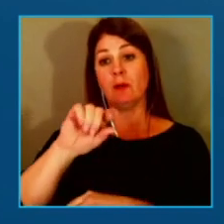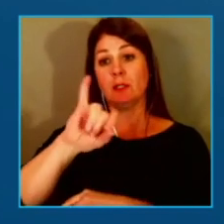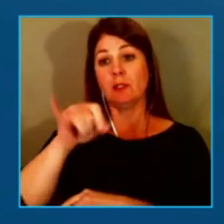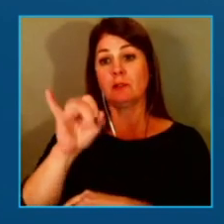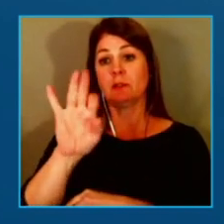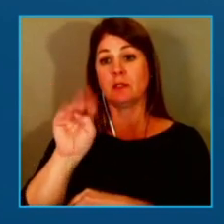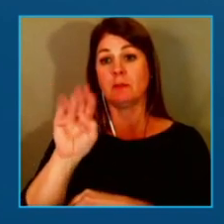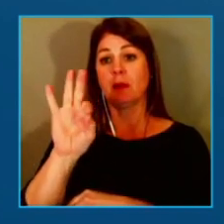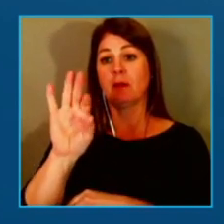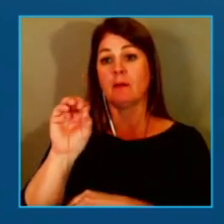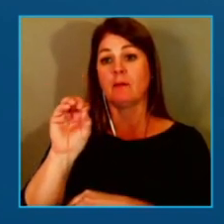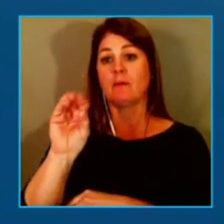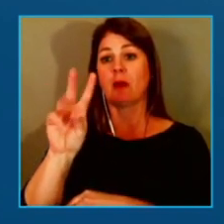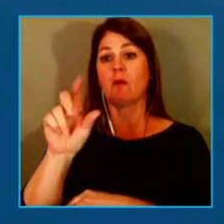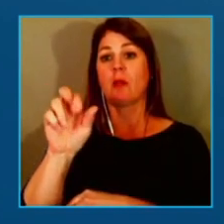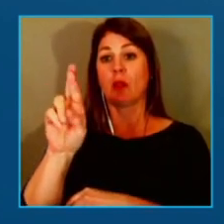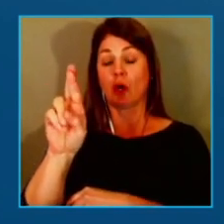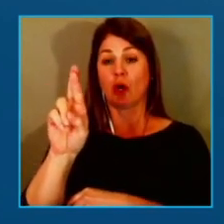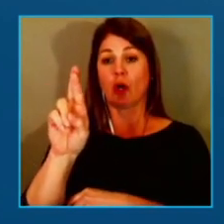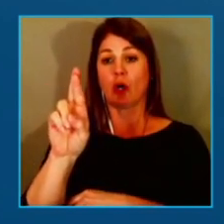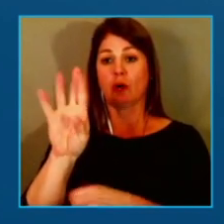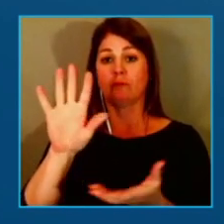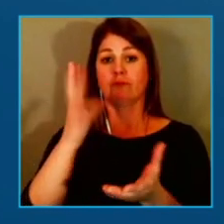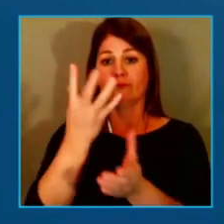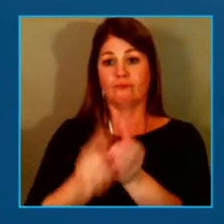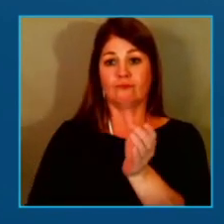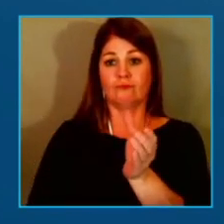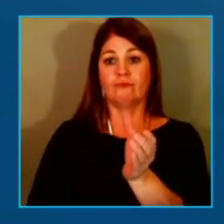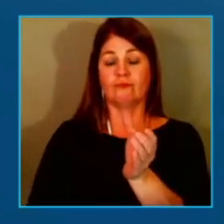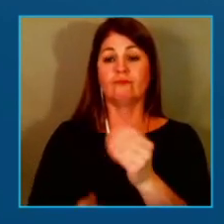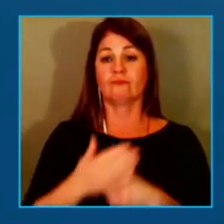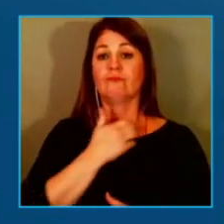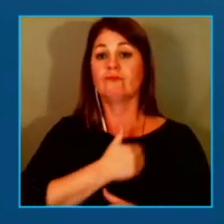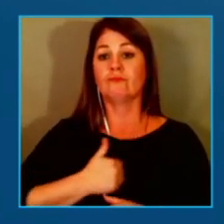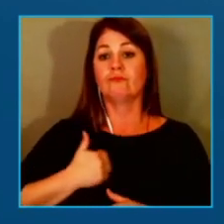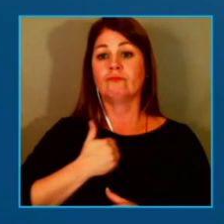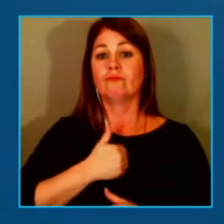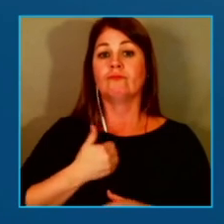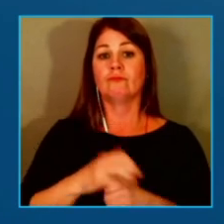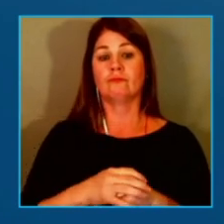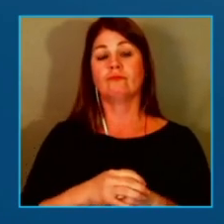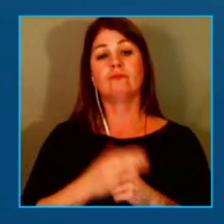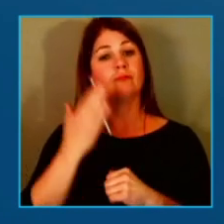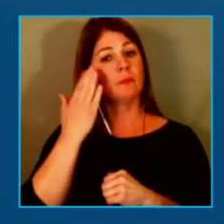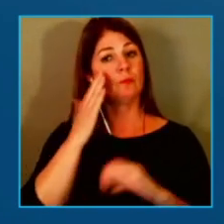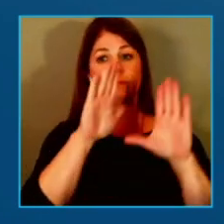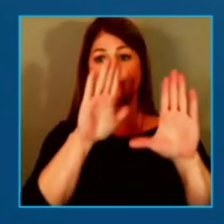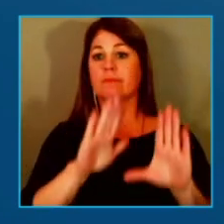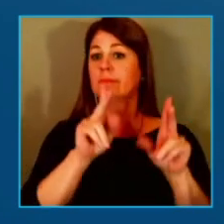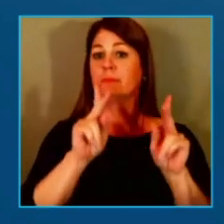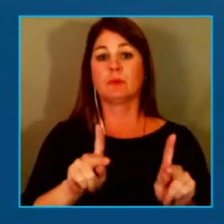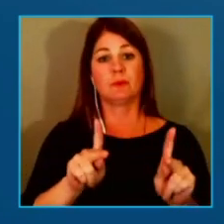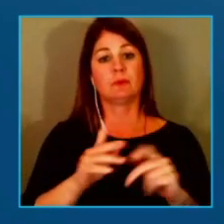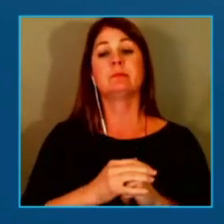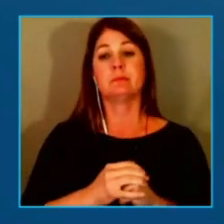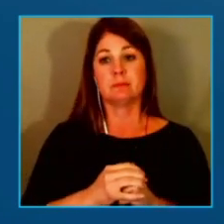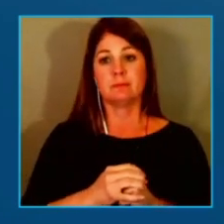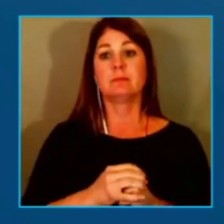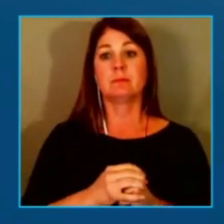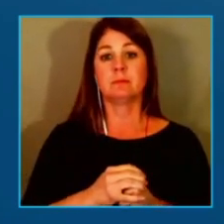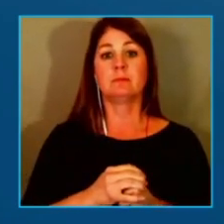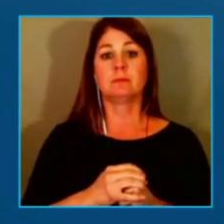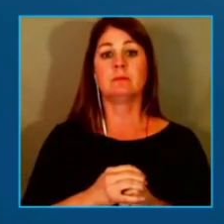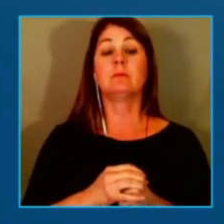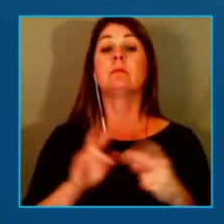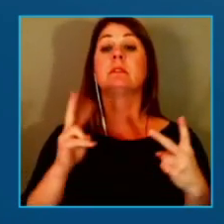will certainly miss learning from his experience and insights delivered in that very charming Southern drawl.